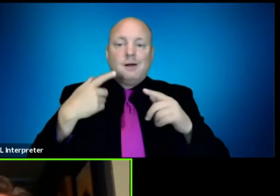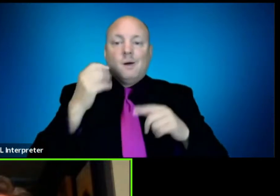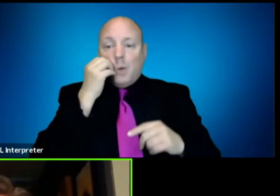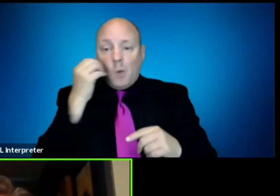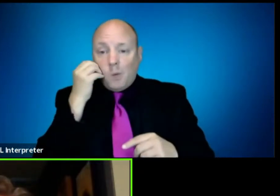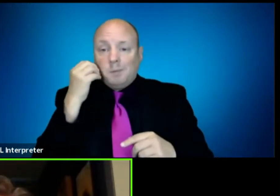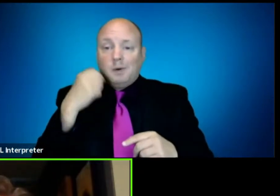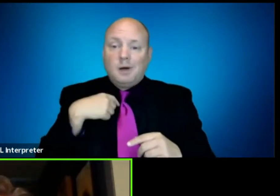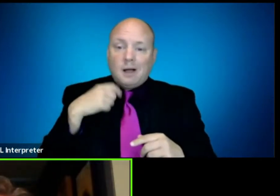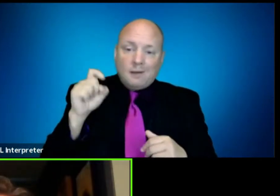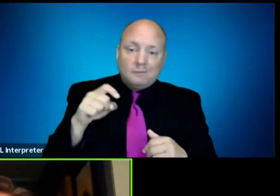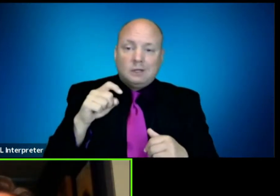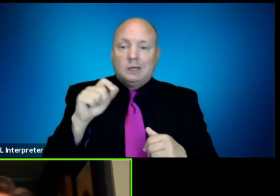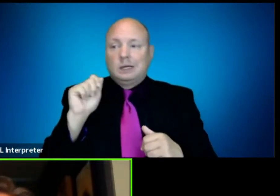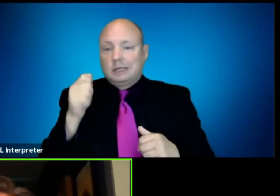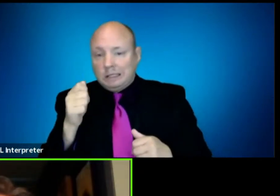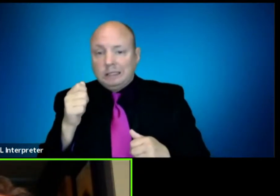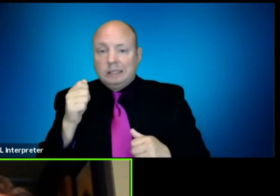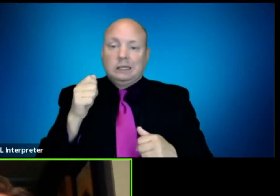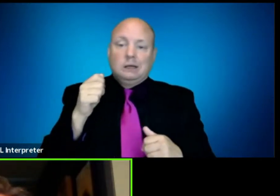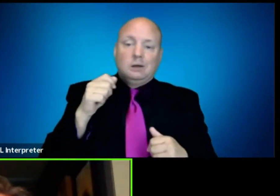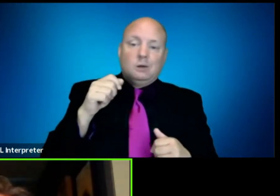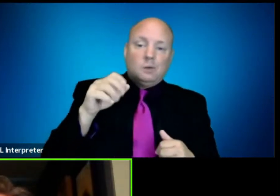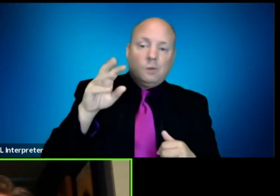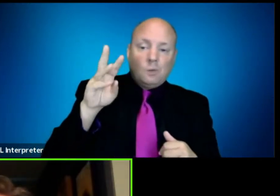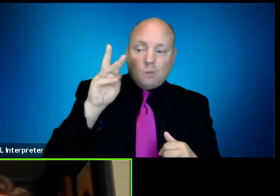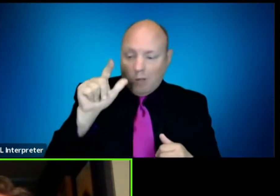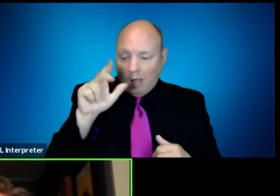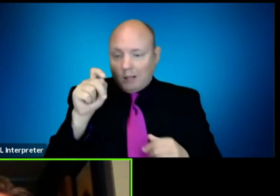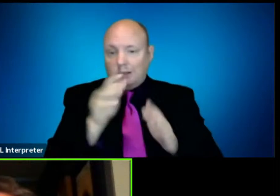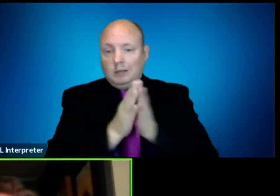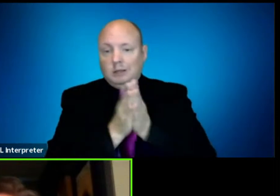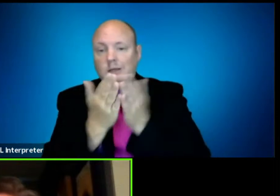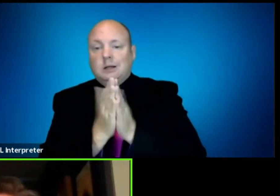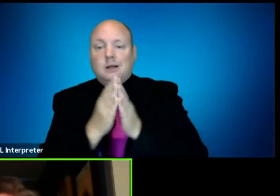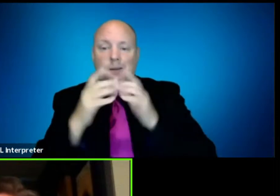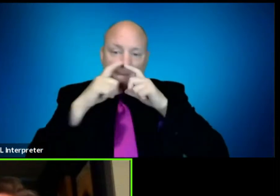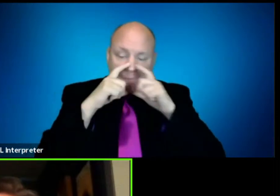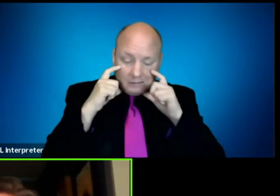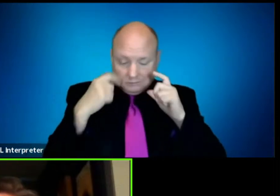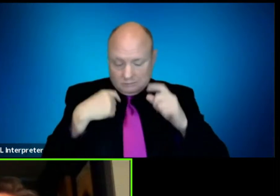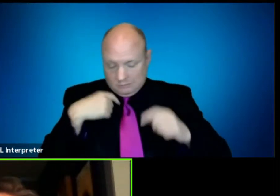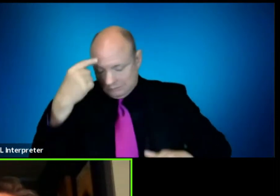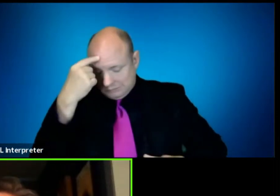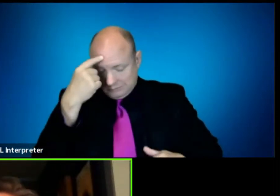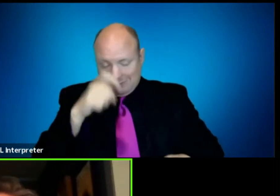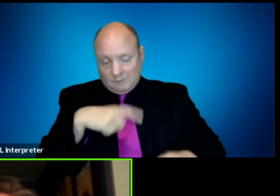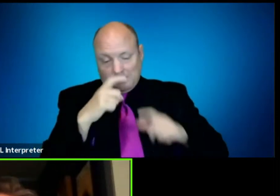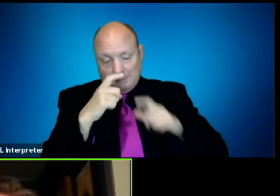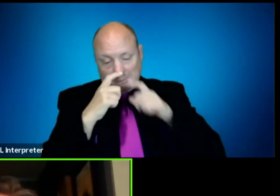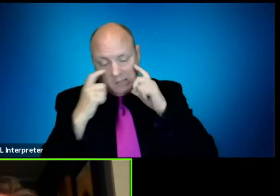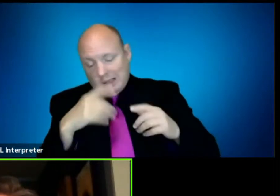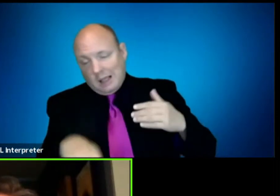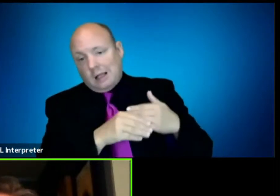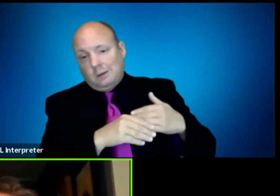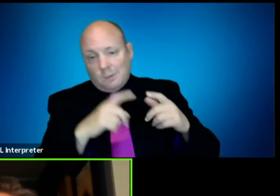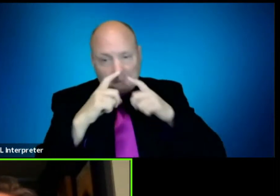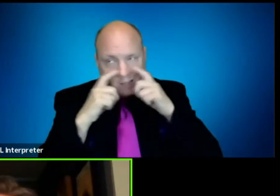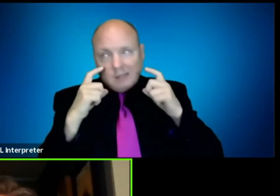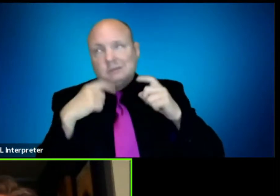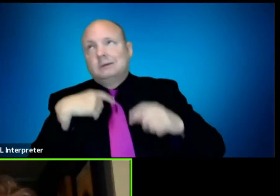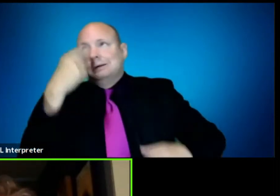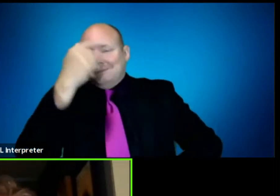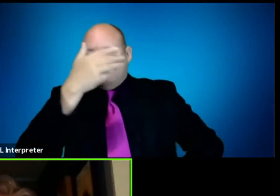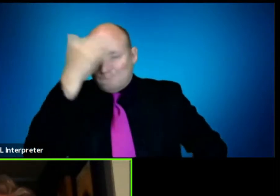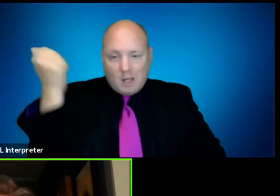to be able to leave that mask behind. We want to be able to get together with friends without even thinking, is this going to put me at risk? Am I going